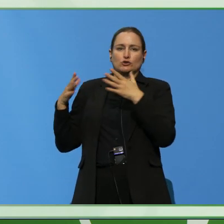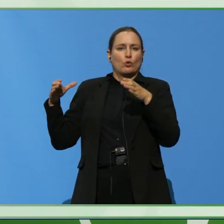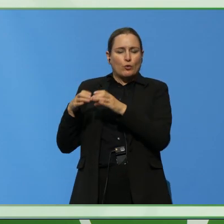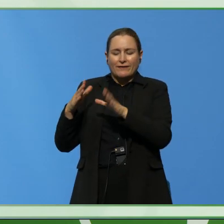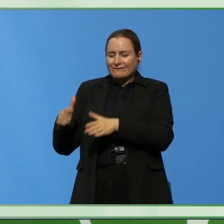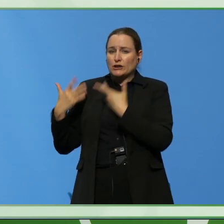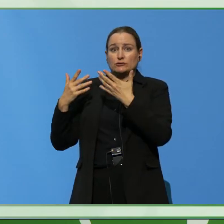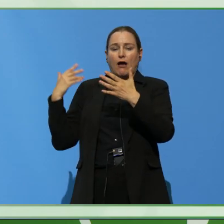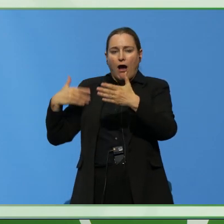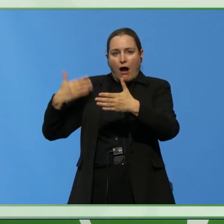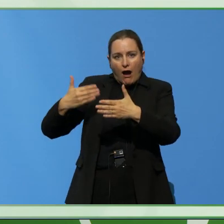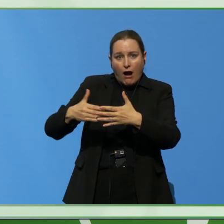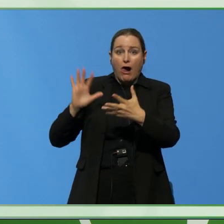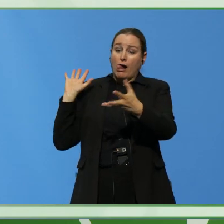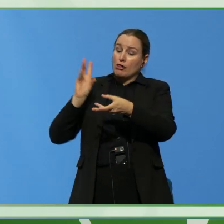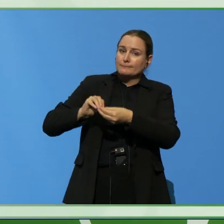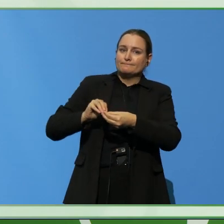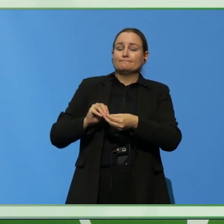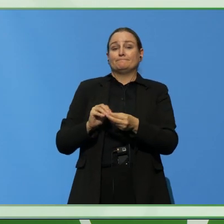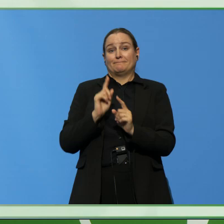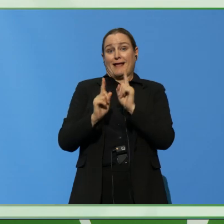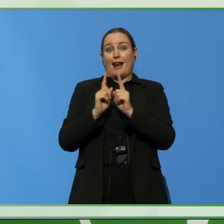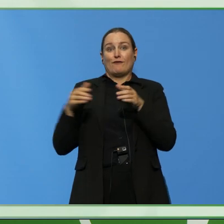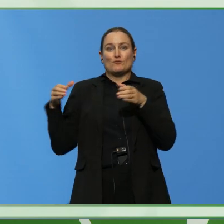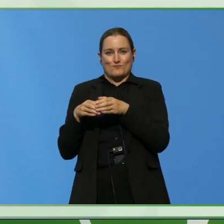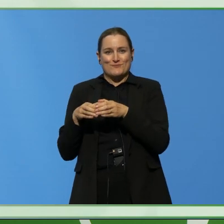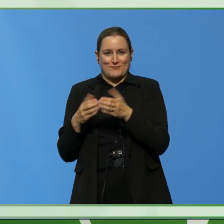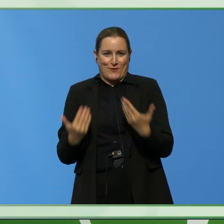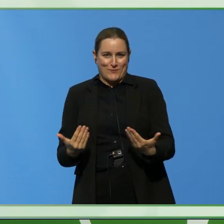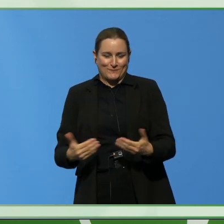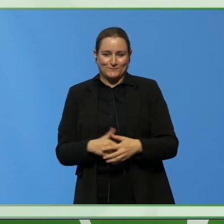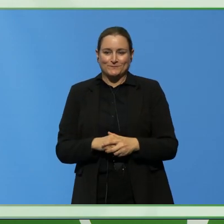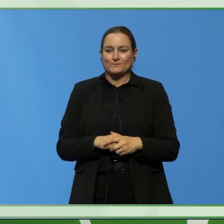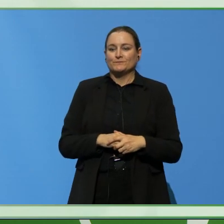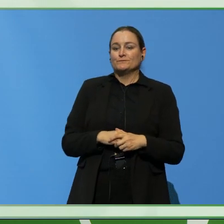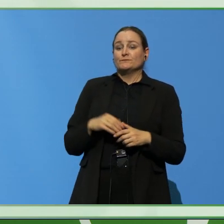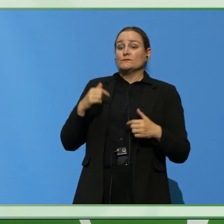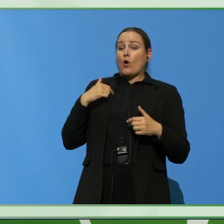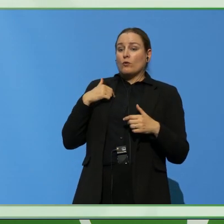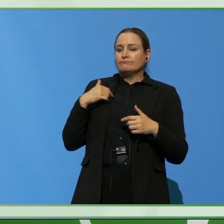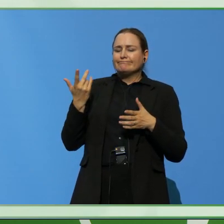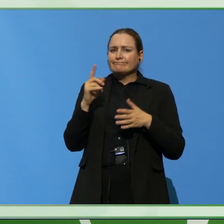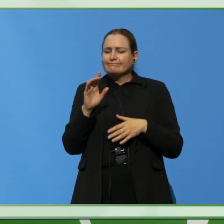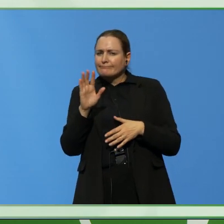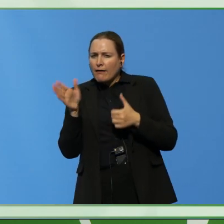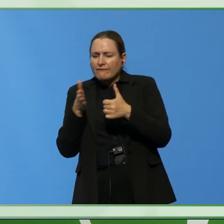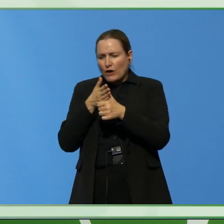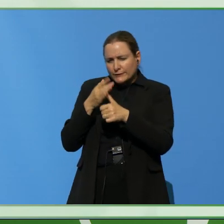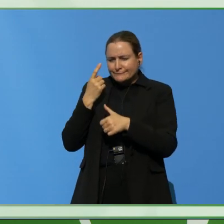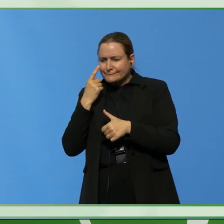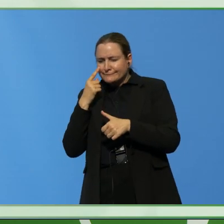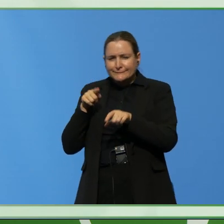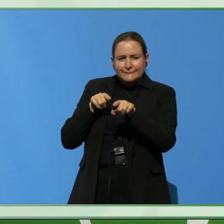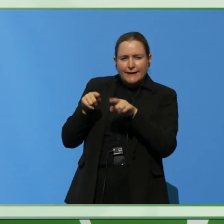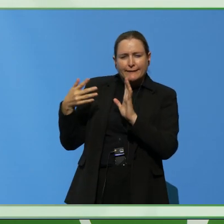We are now getting into moving beyond pilots, training, and mentoring. And I am glad to tell